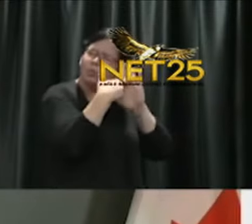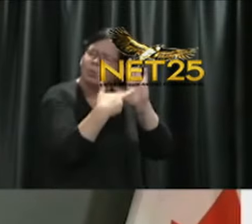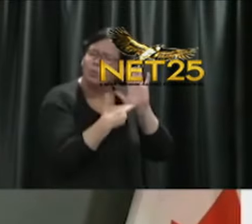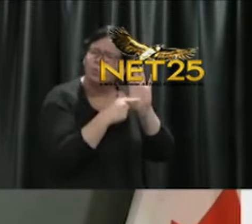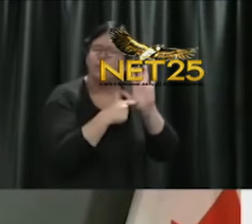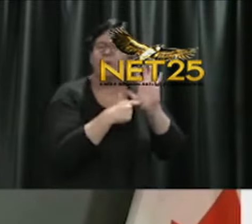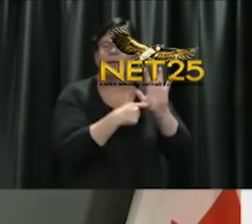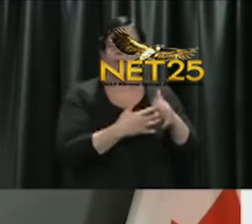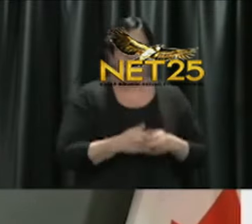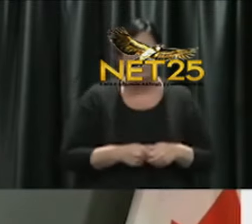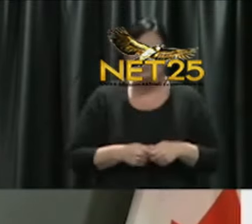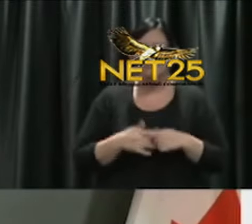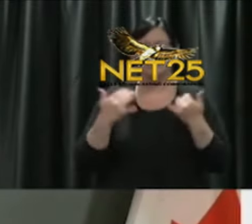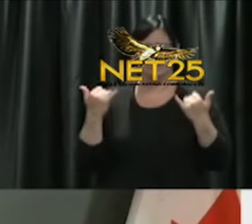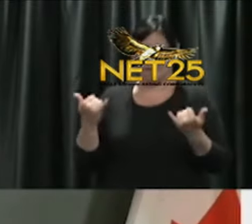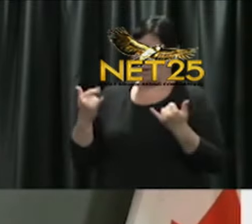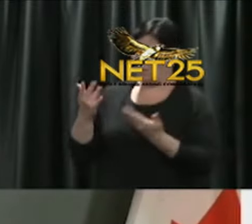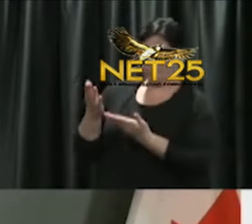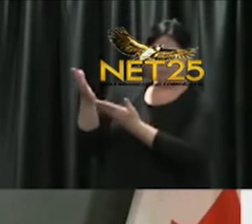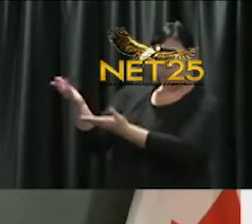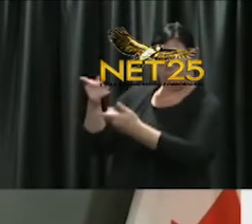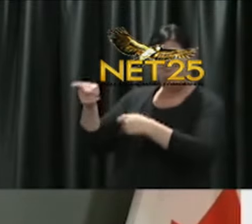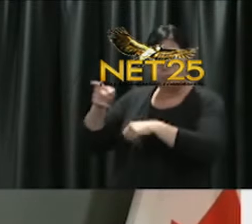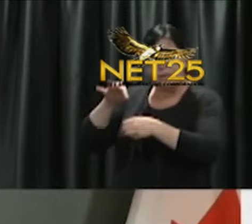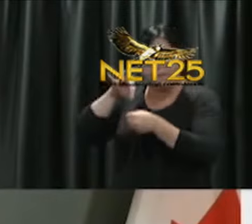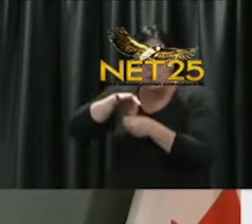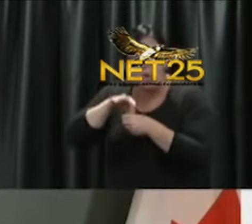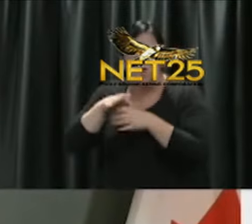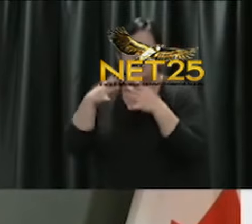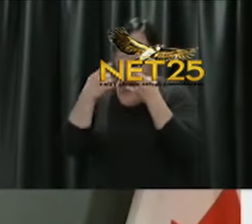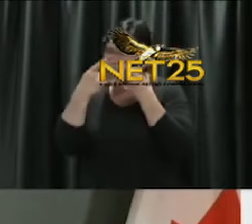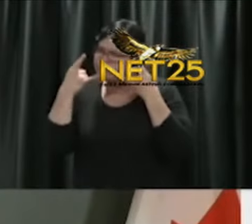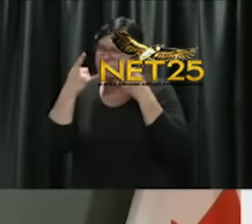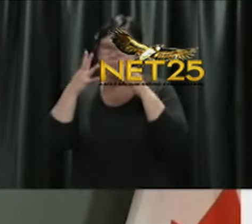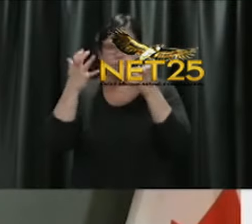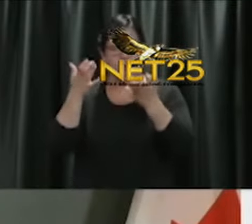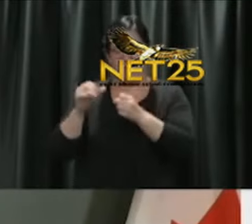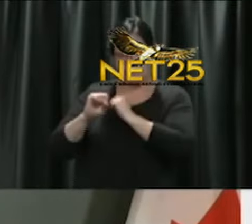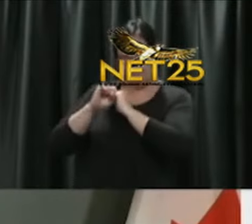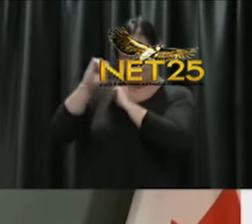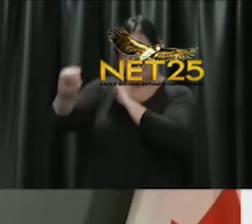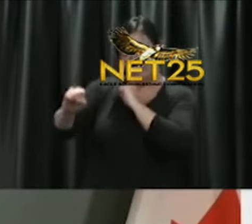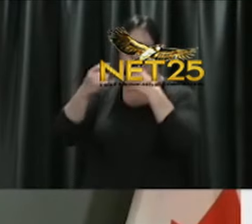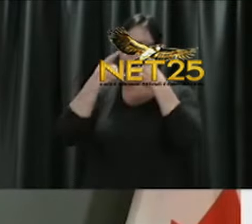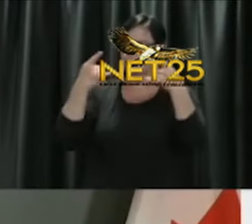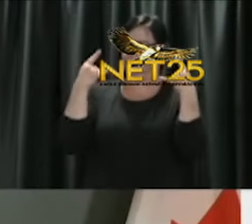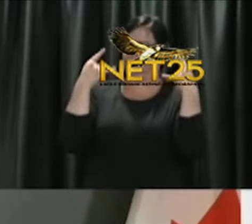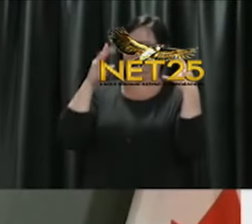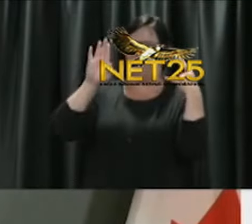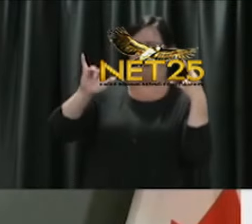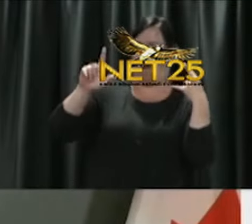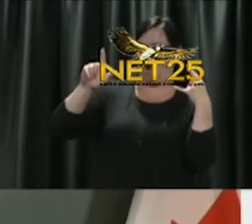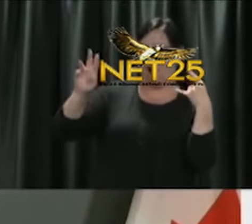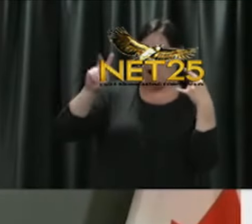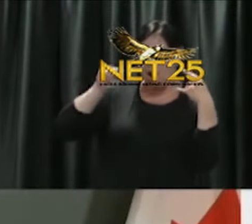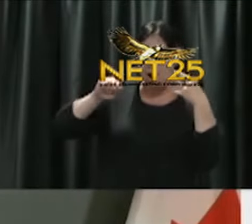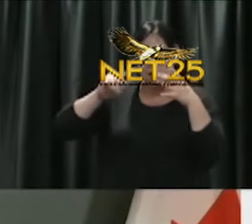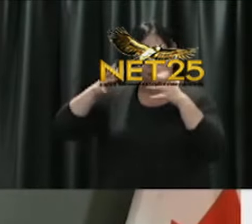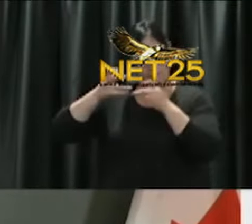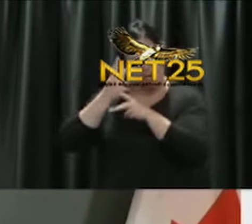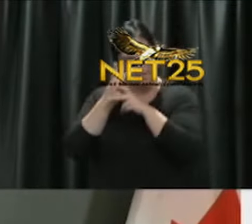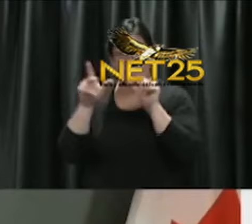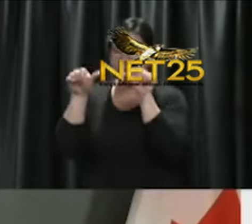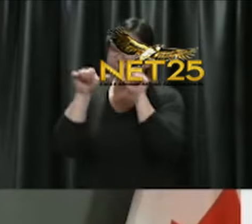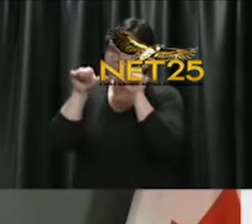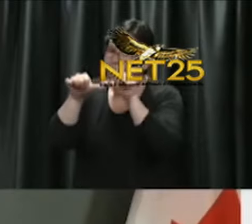mask bylaws because we don't want to lose the gains we have made in reducing the spread of this virus. I don't see a mask as a